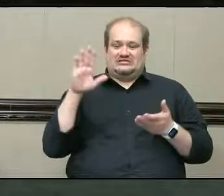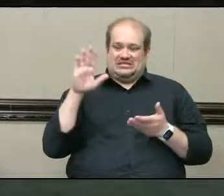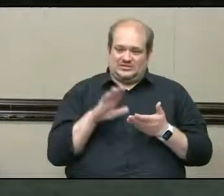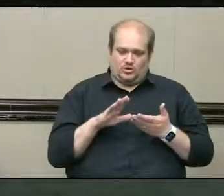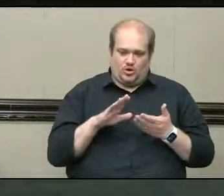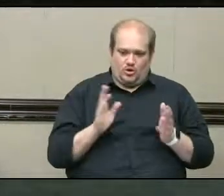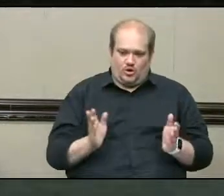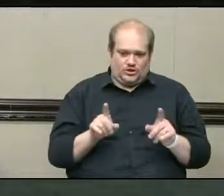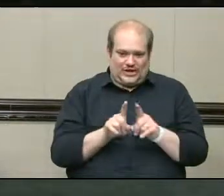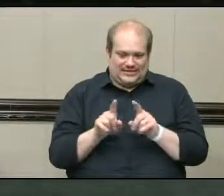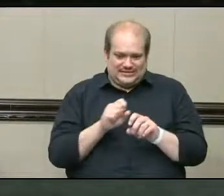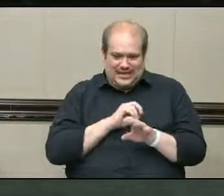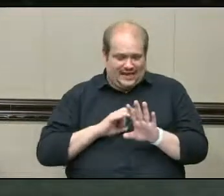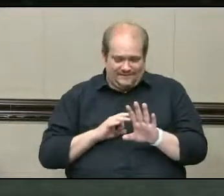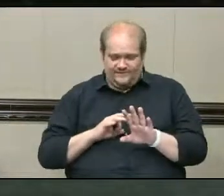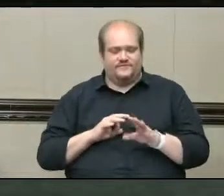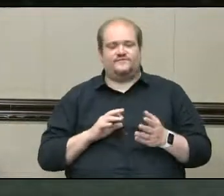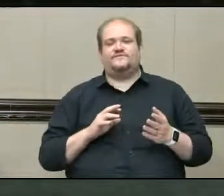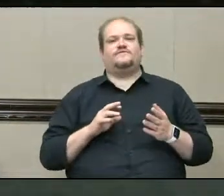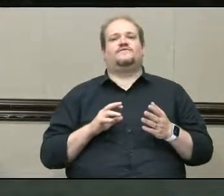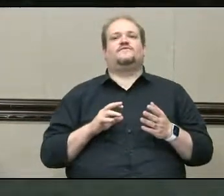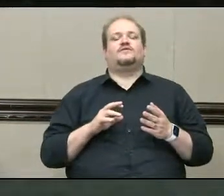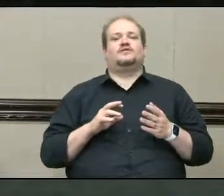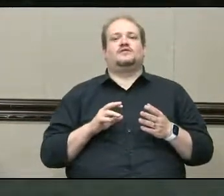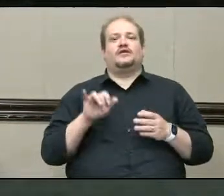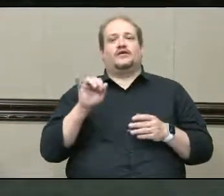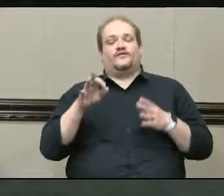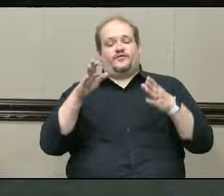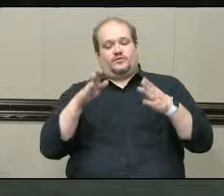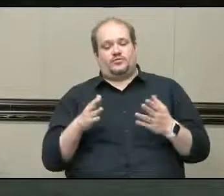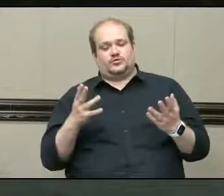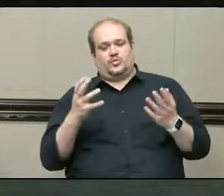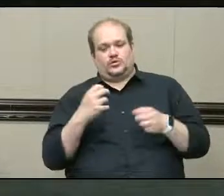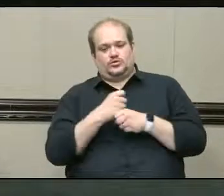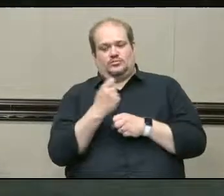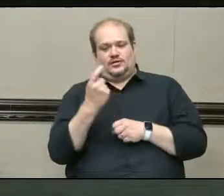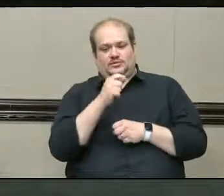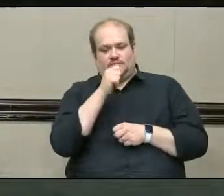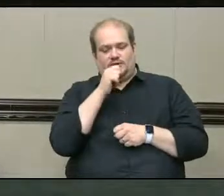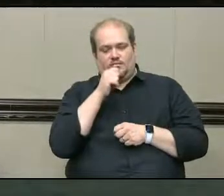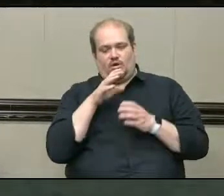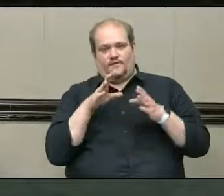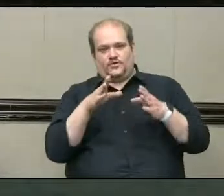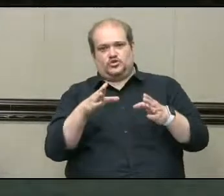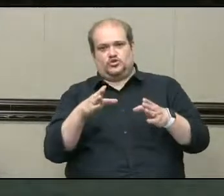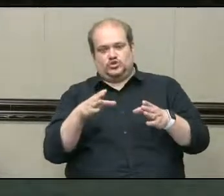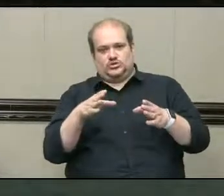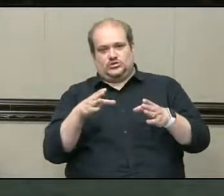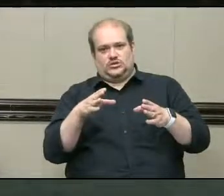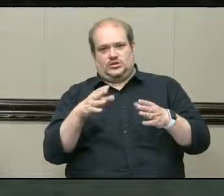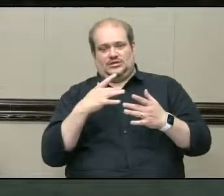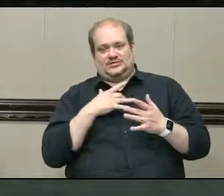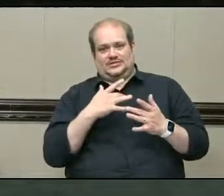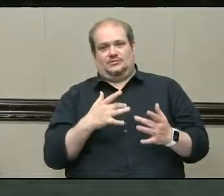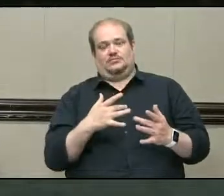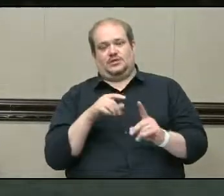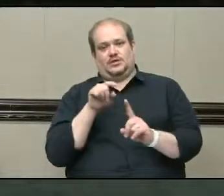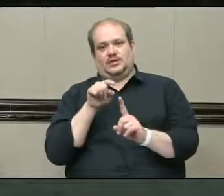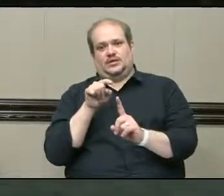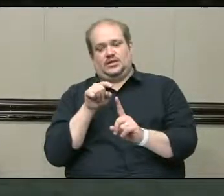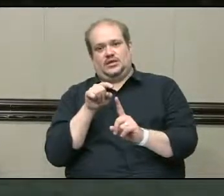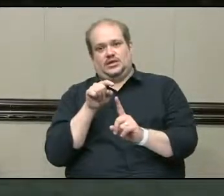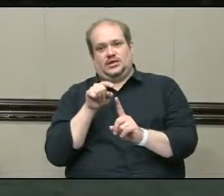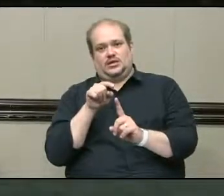discouraged as a staff person. If someone wants to make something a private street, typically those